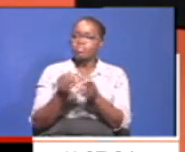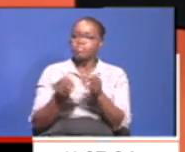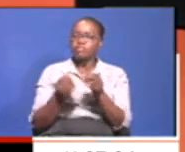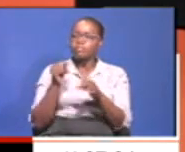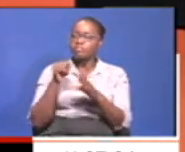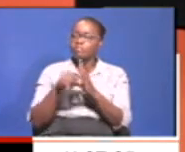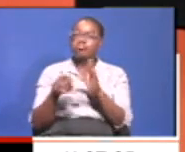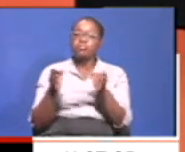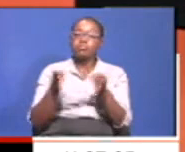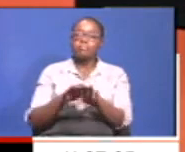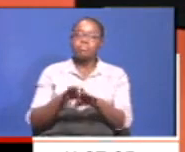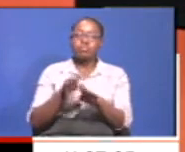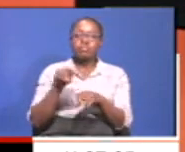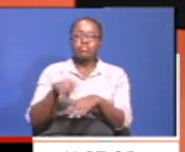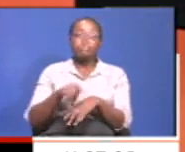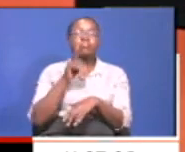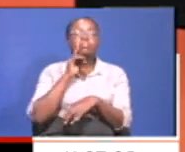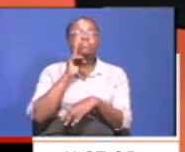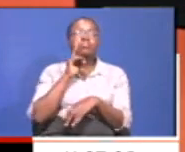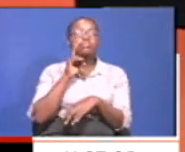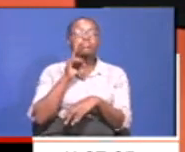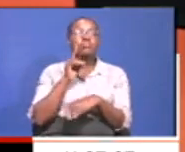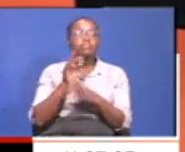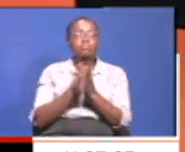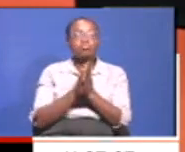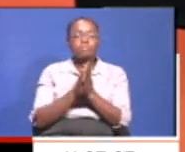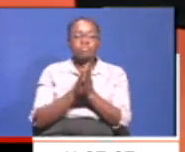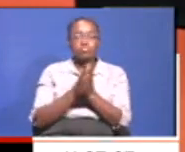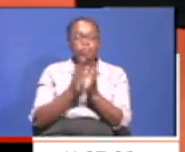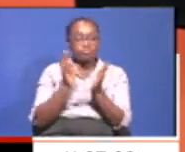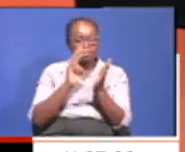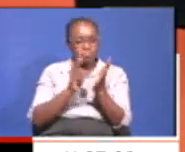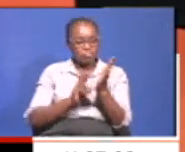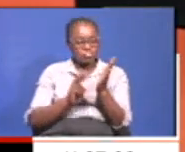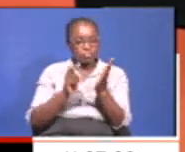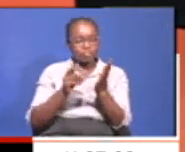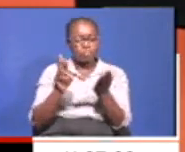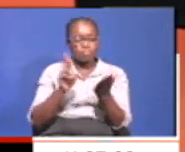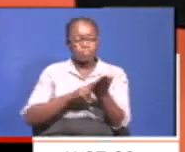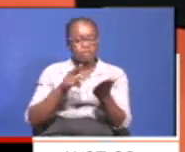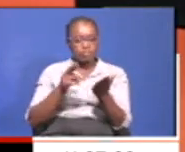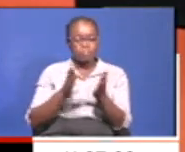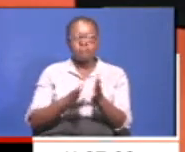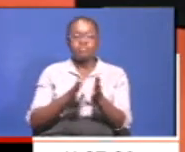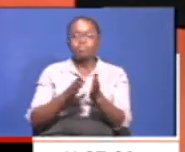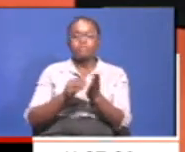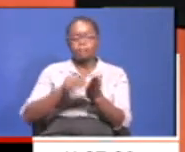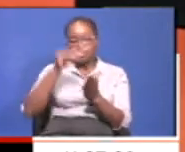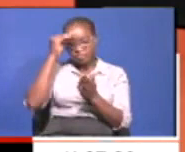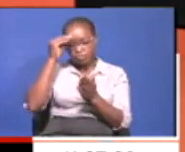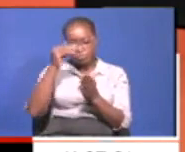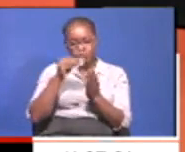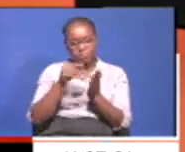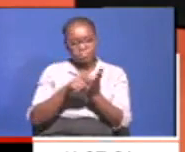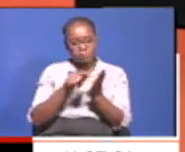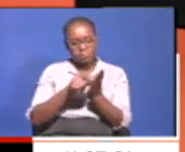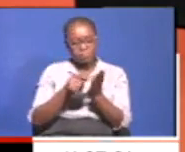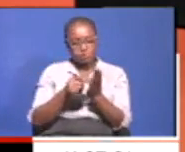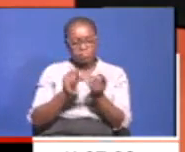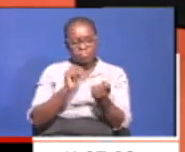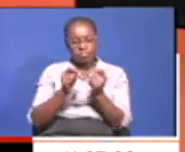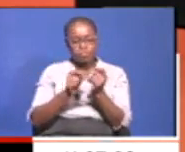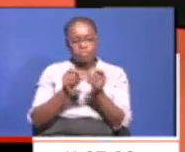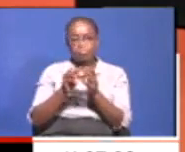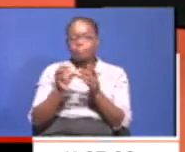So today and tomorrow is going to be recce, reconnaissance, where the drivers study the route, write their notes, shakedown on Wednesday, ceremonial starts